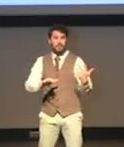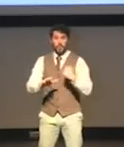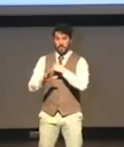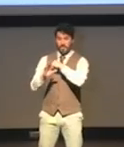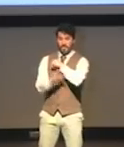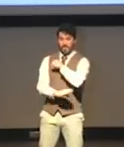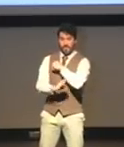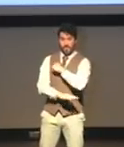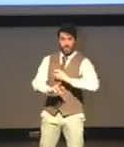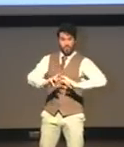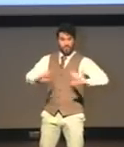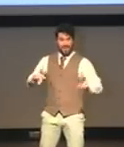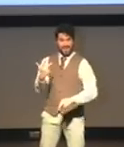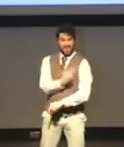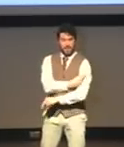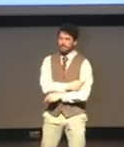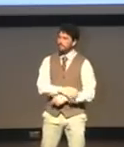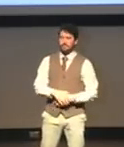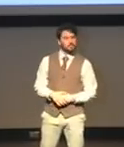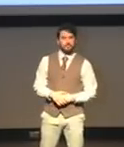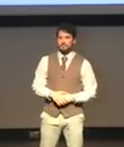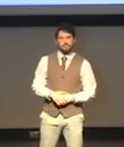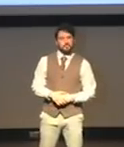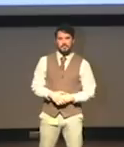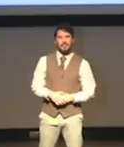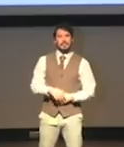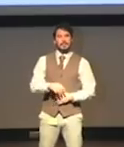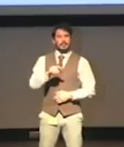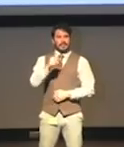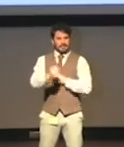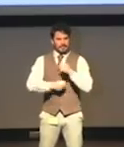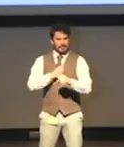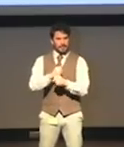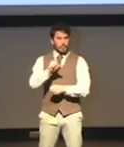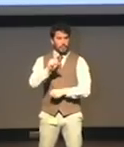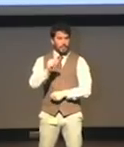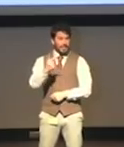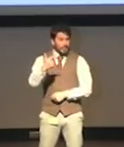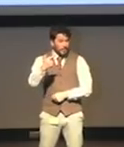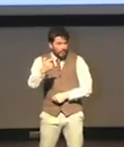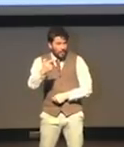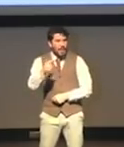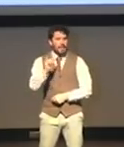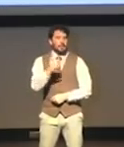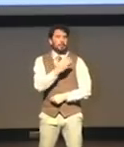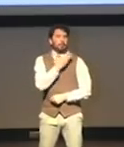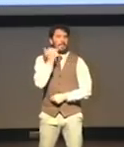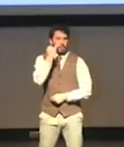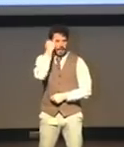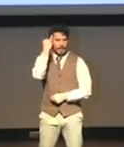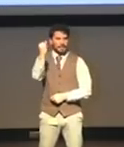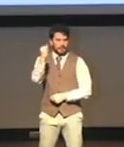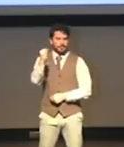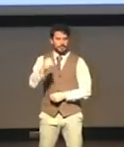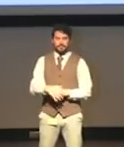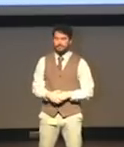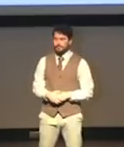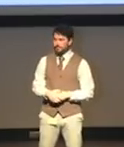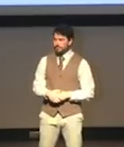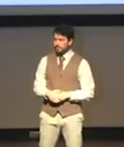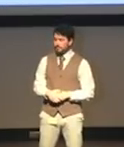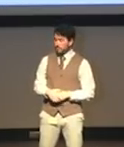fall. And I think that 2021 is a more realistic time frame. Do you want to say anything